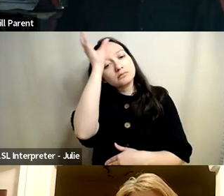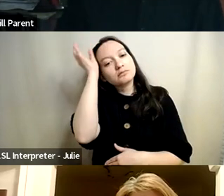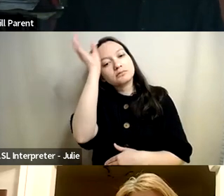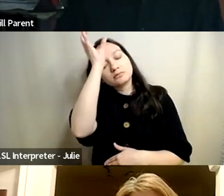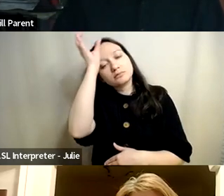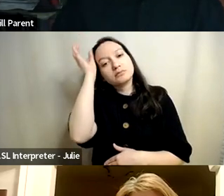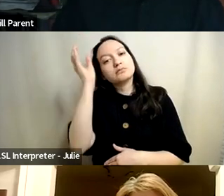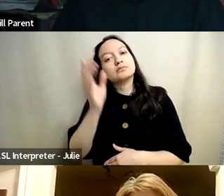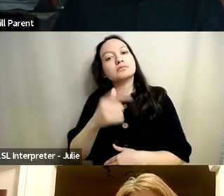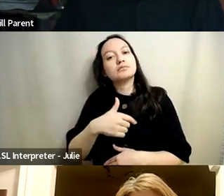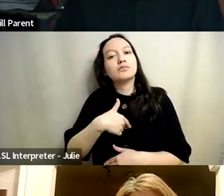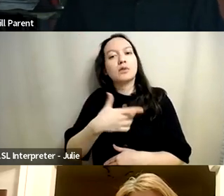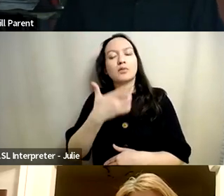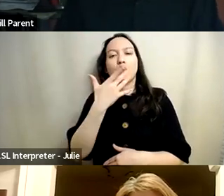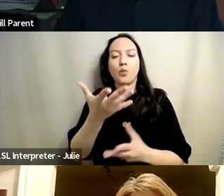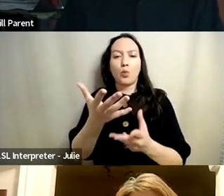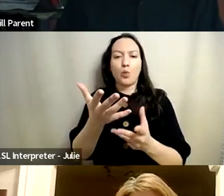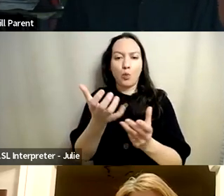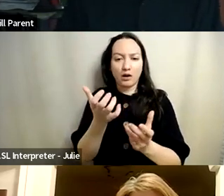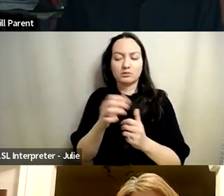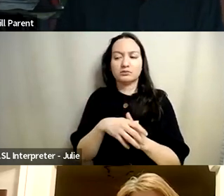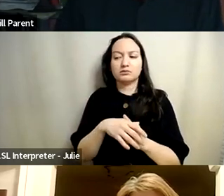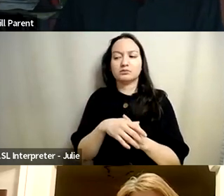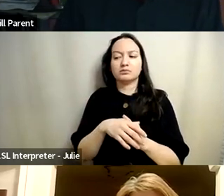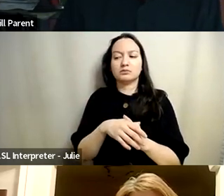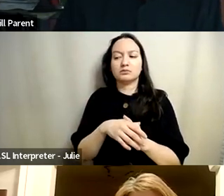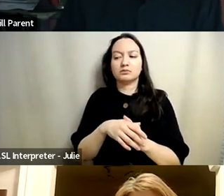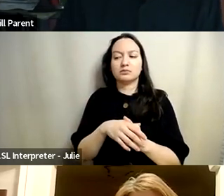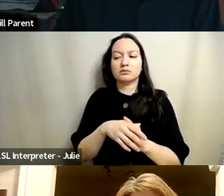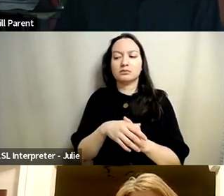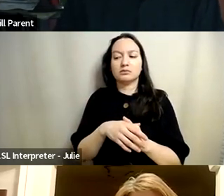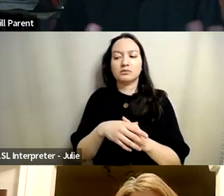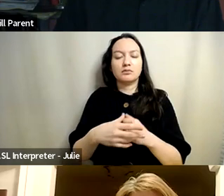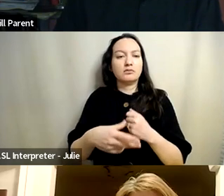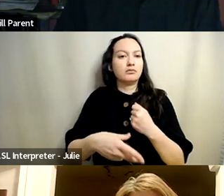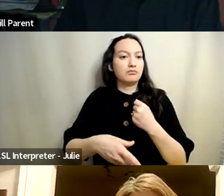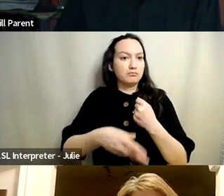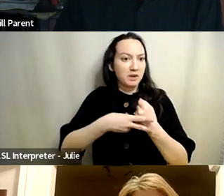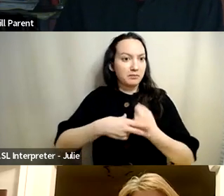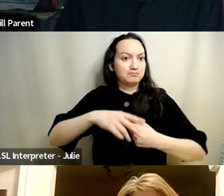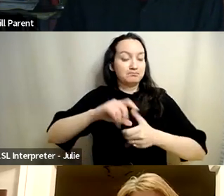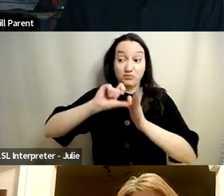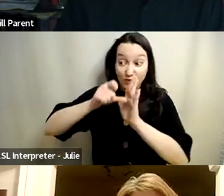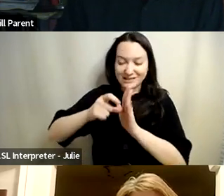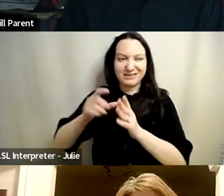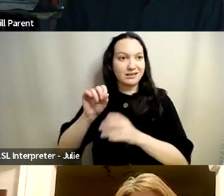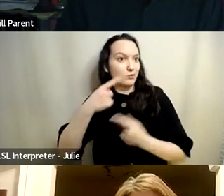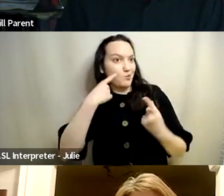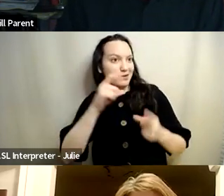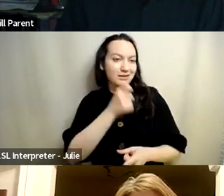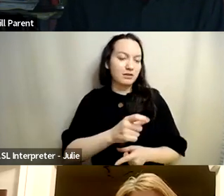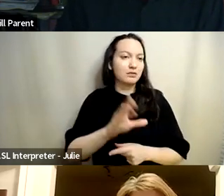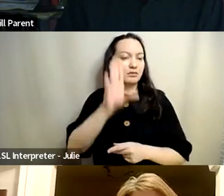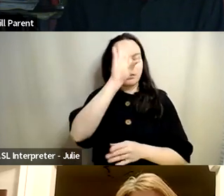I'd like to advocate for keeping the stress, whether or not it works or not, on the psych